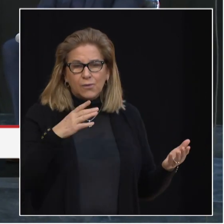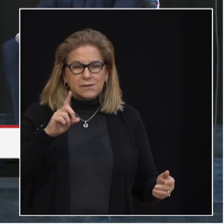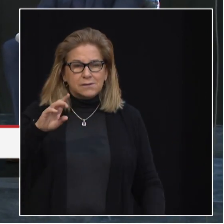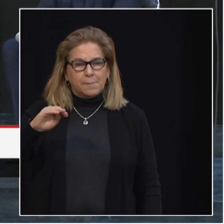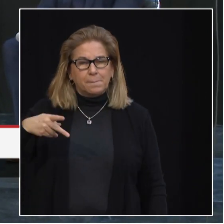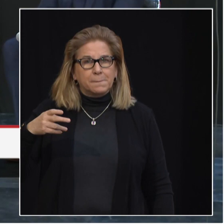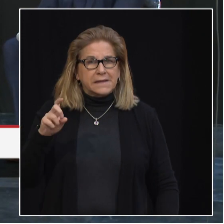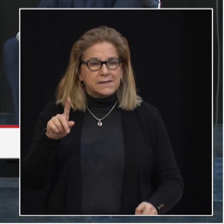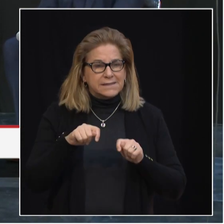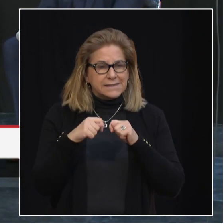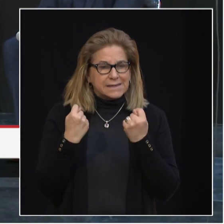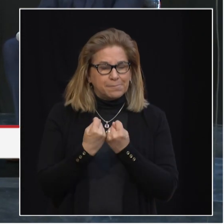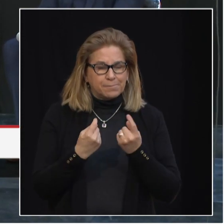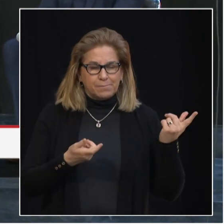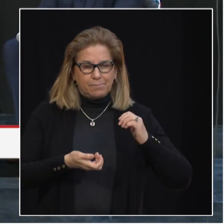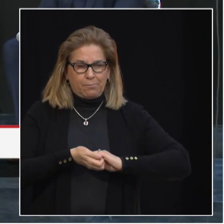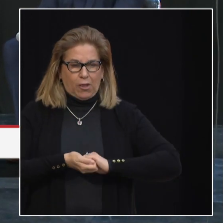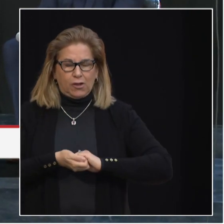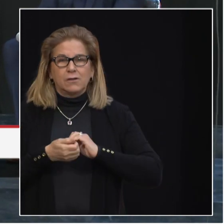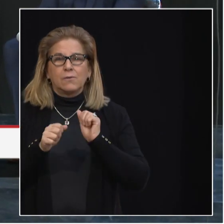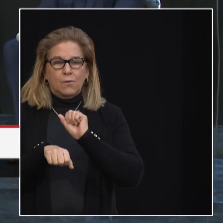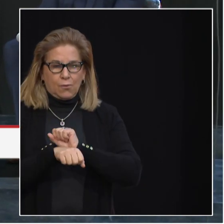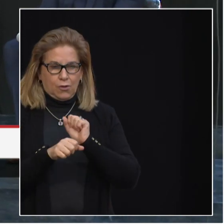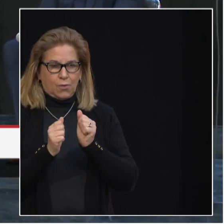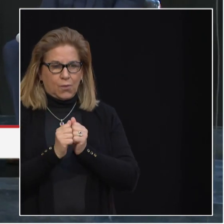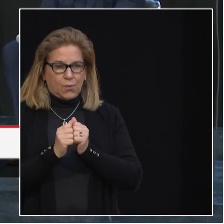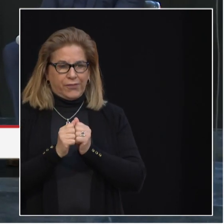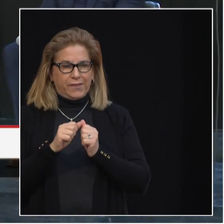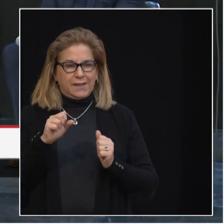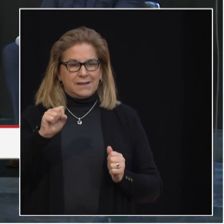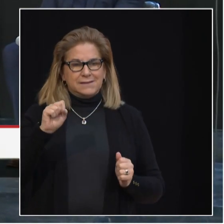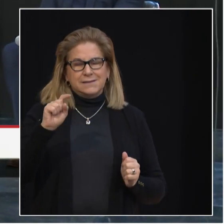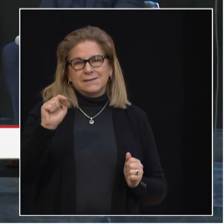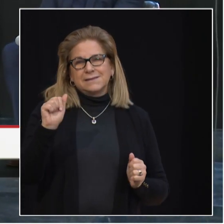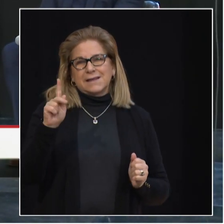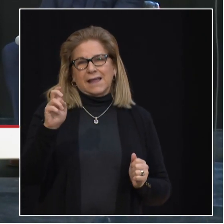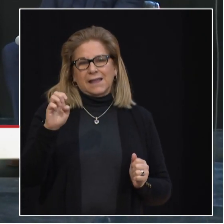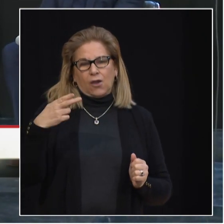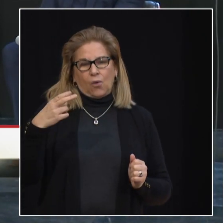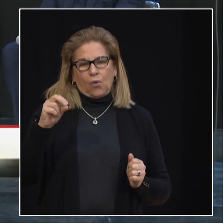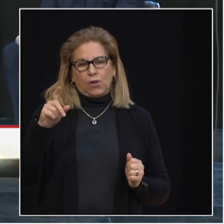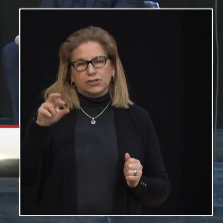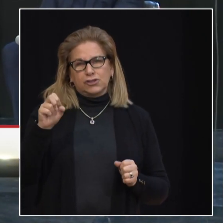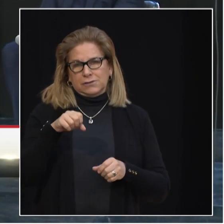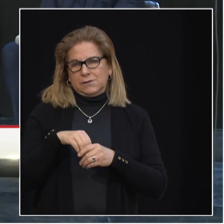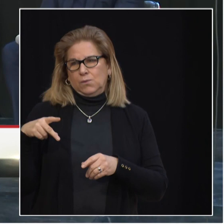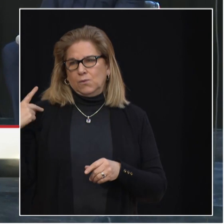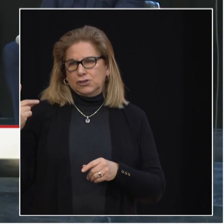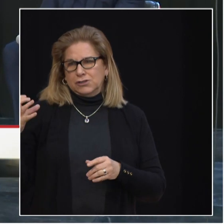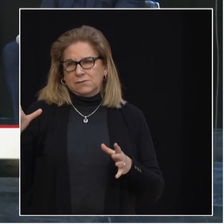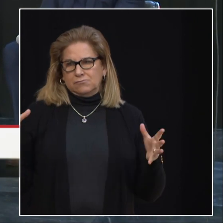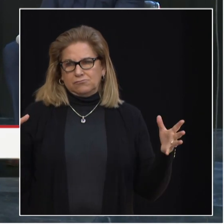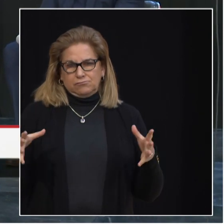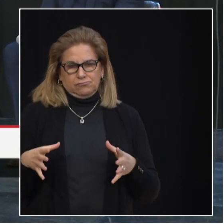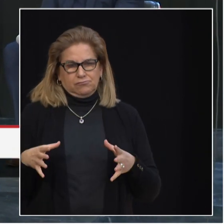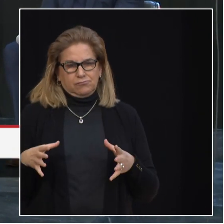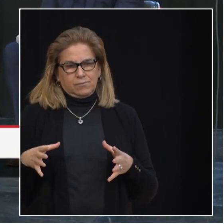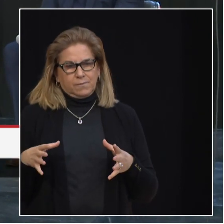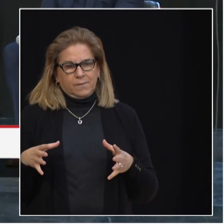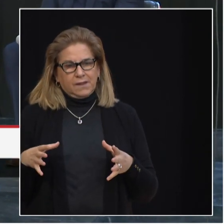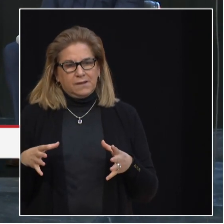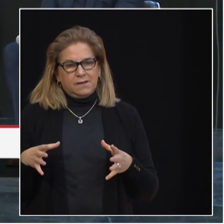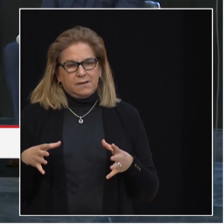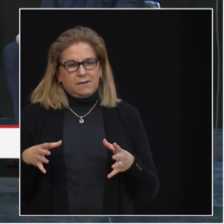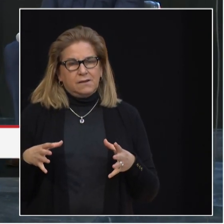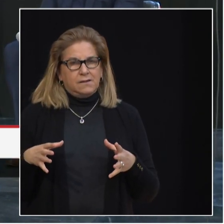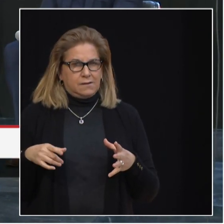and to really understand that we are trying to figure out exactly how we can best encourage these types of projects to come to fruition. So thank you all. Thank